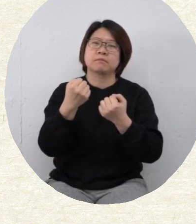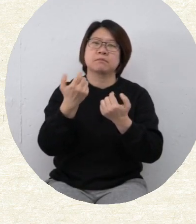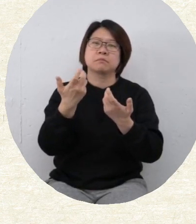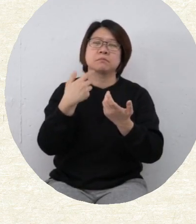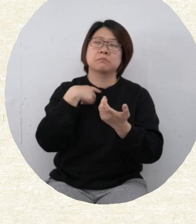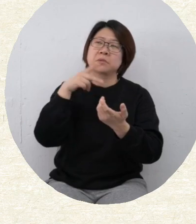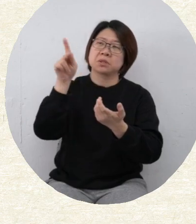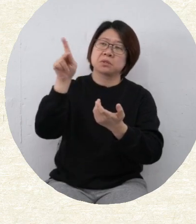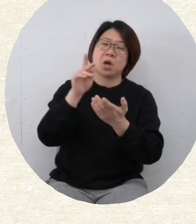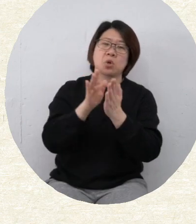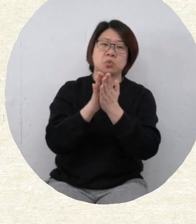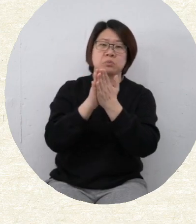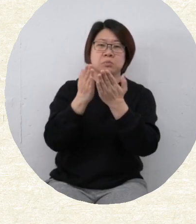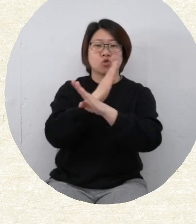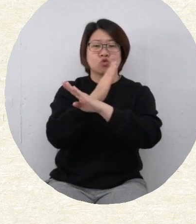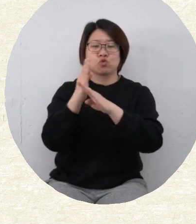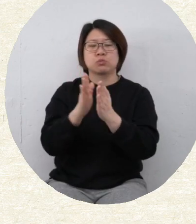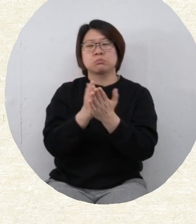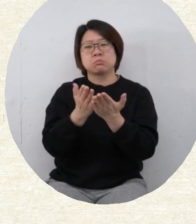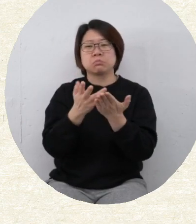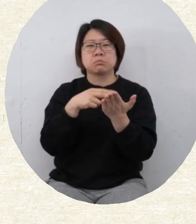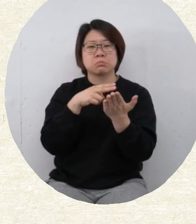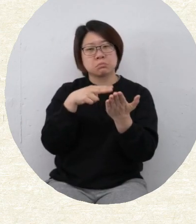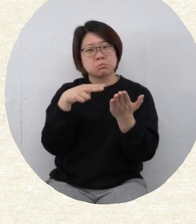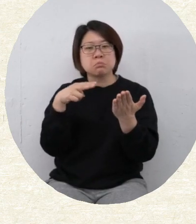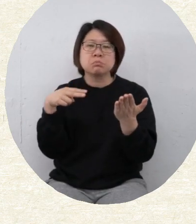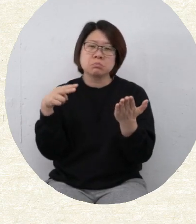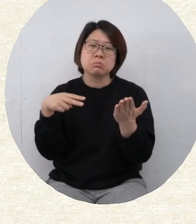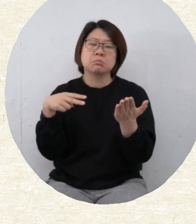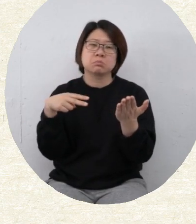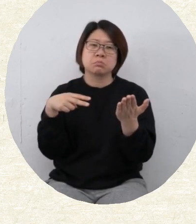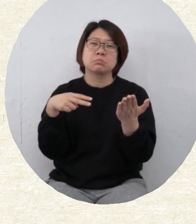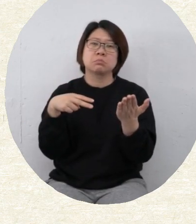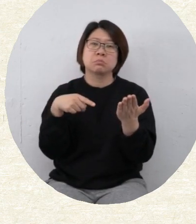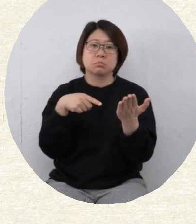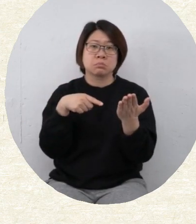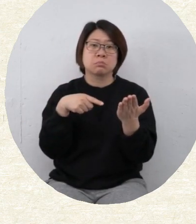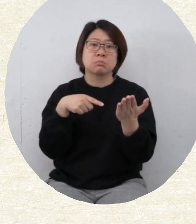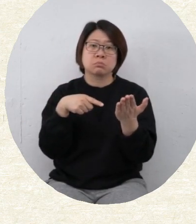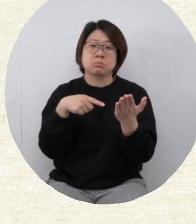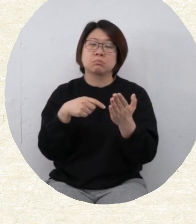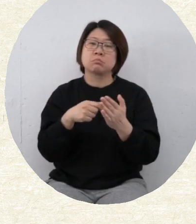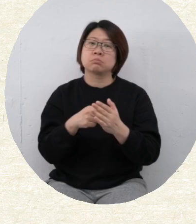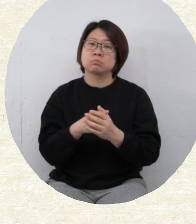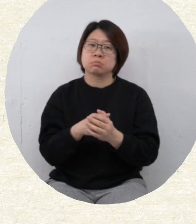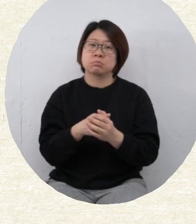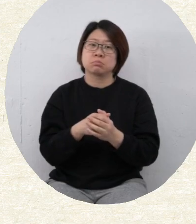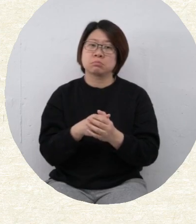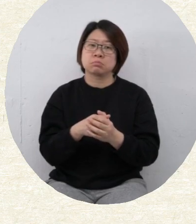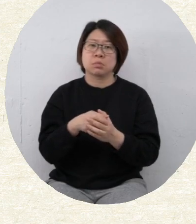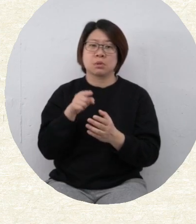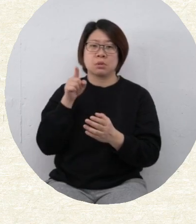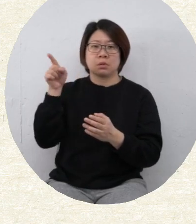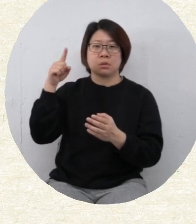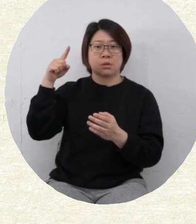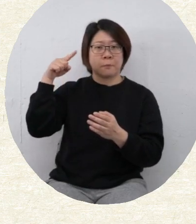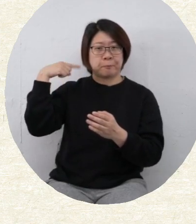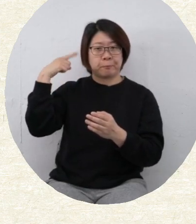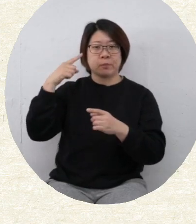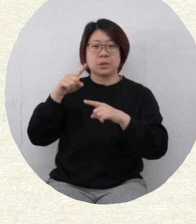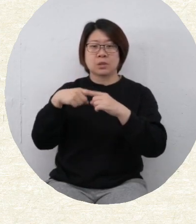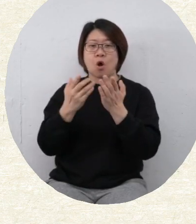of my mind for many years. And when I first did the residency